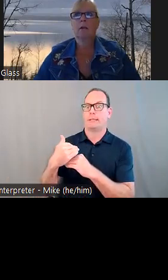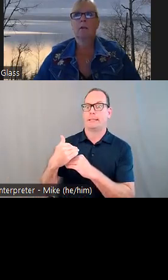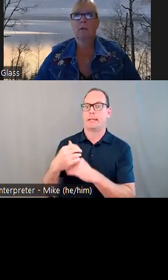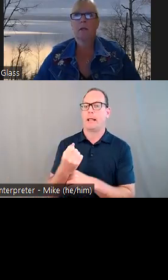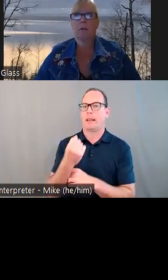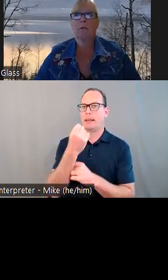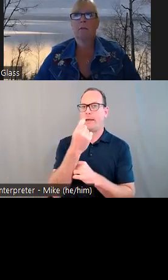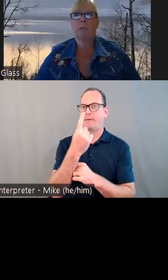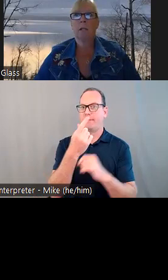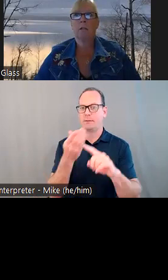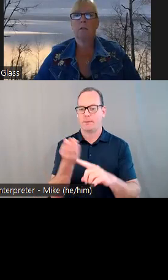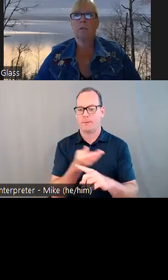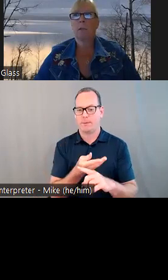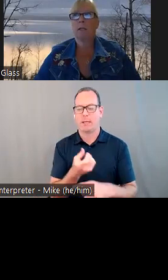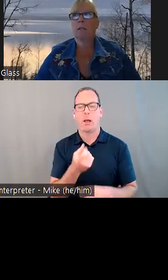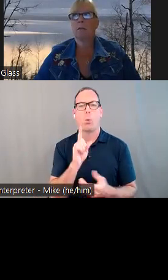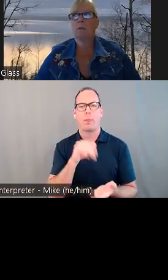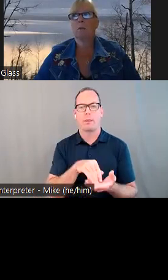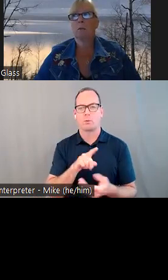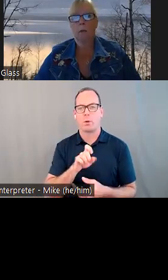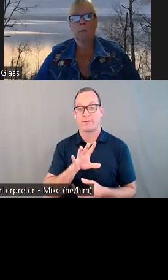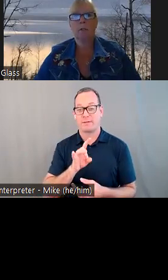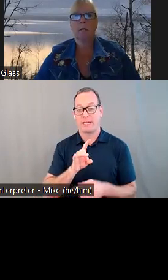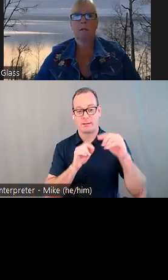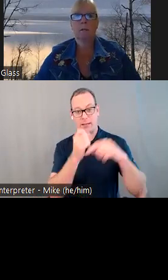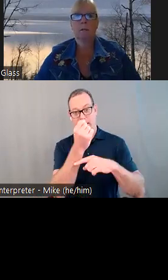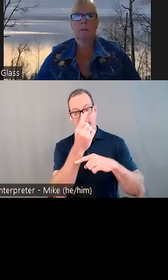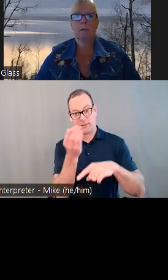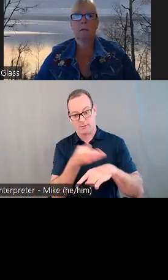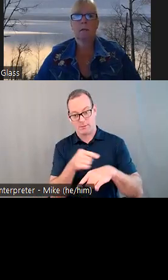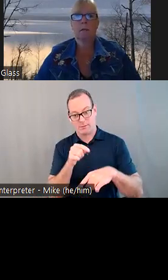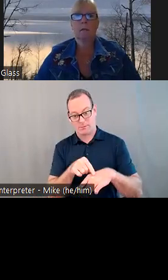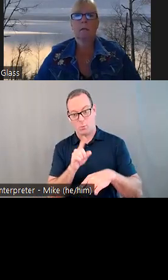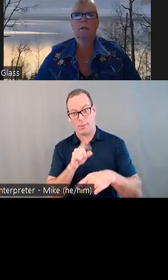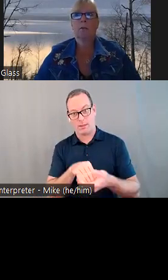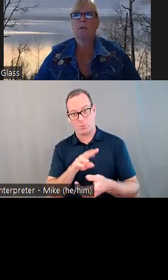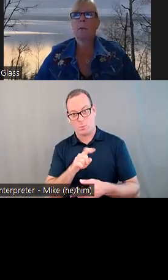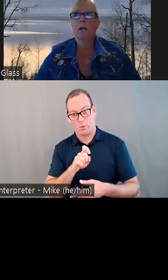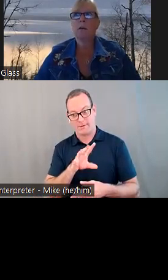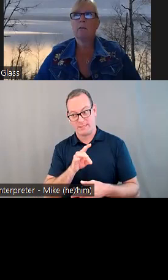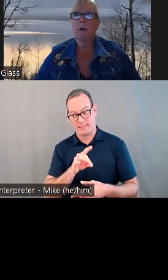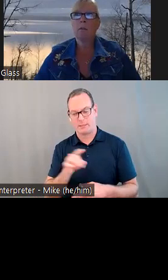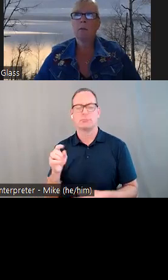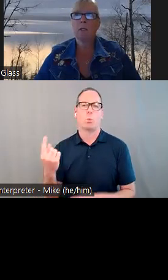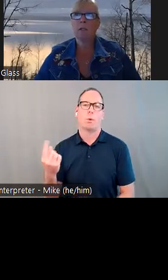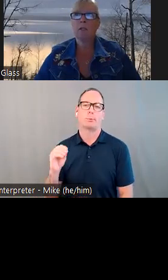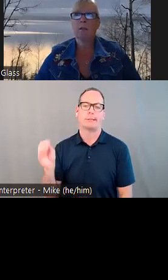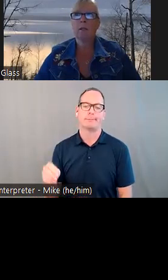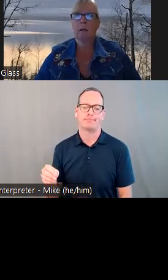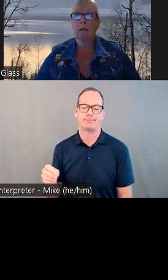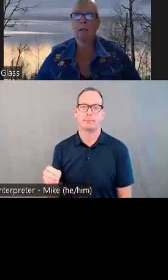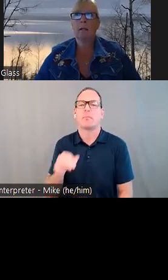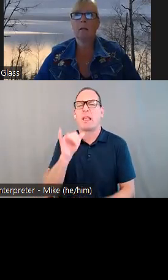11 out of 1,158 service plans gives you 1%. So this pattern of how the percentages